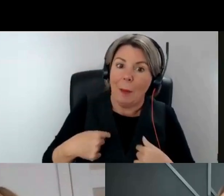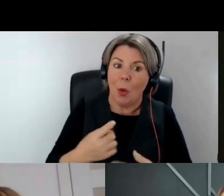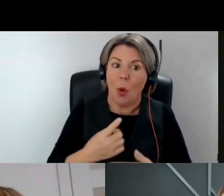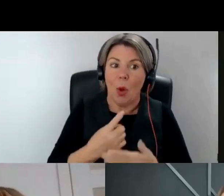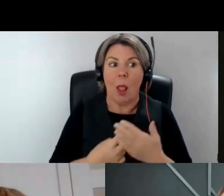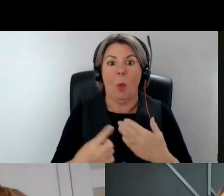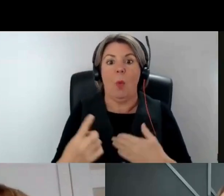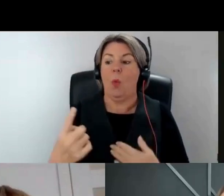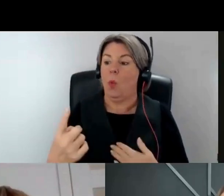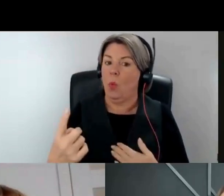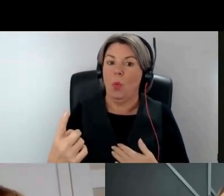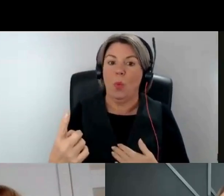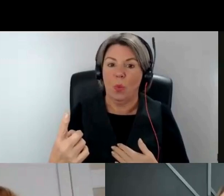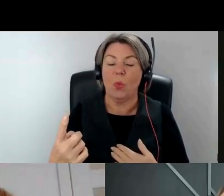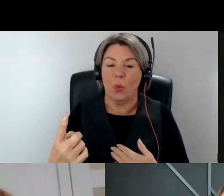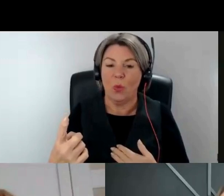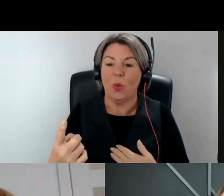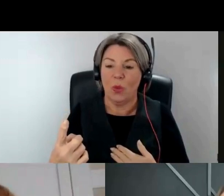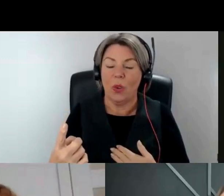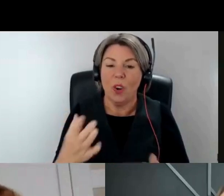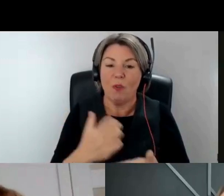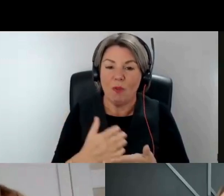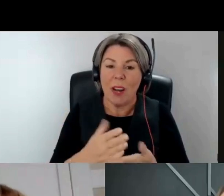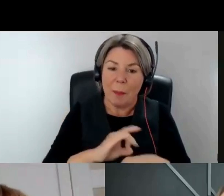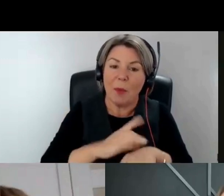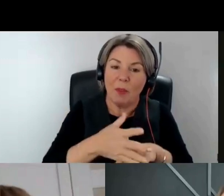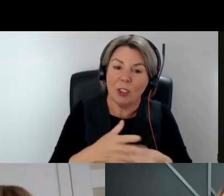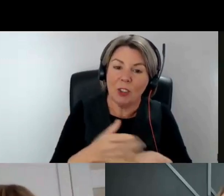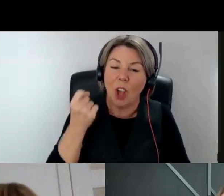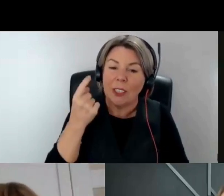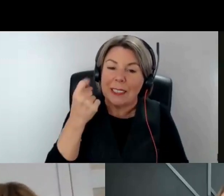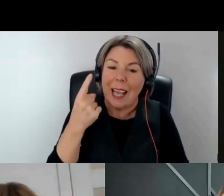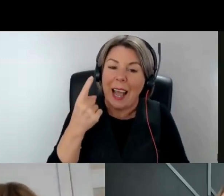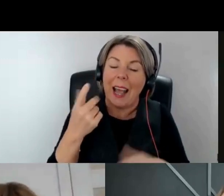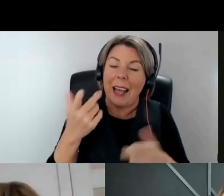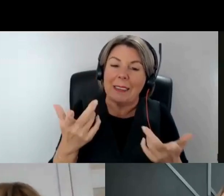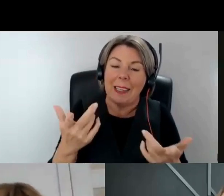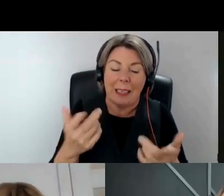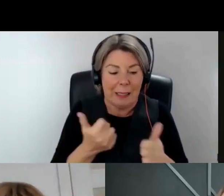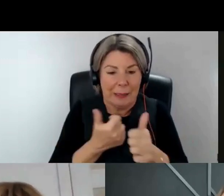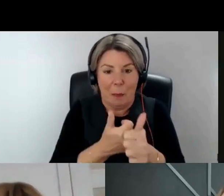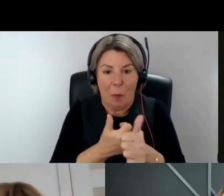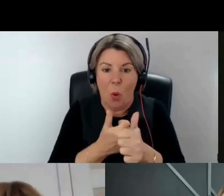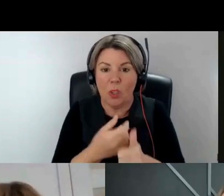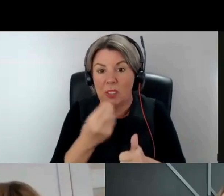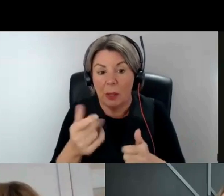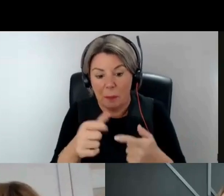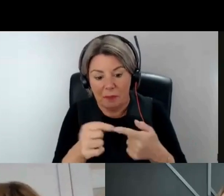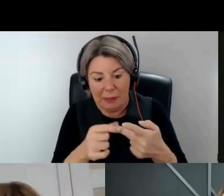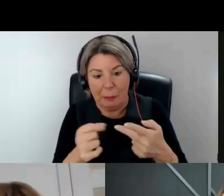journey, and having professionals understand and support, you know, some of the